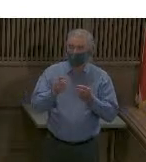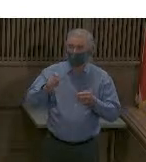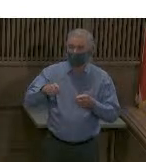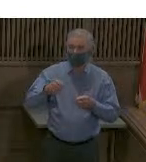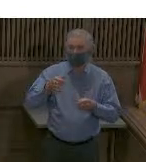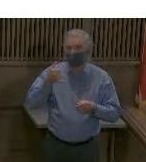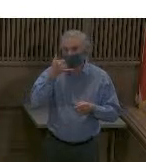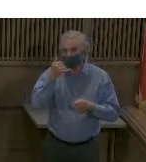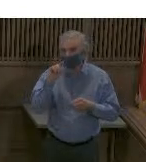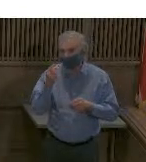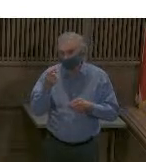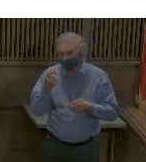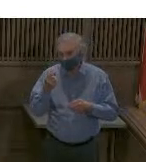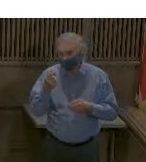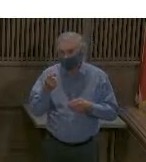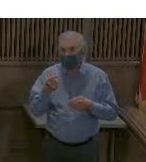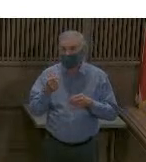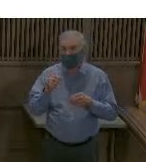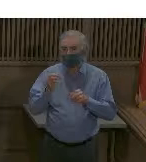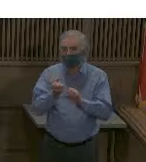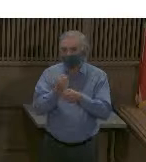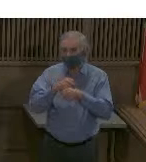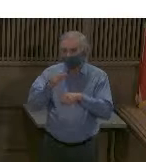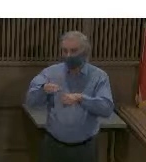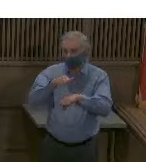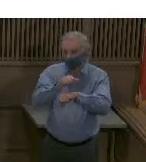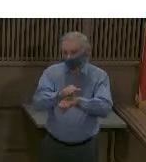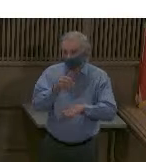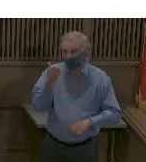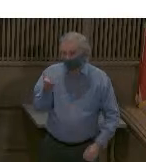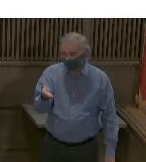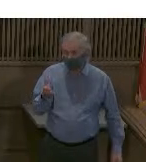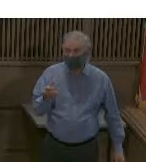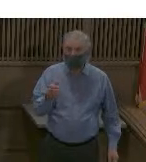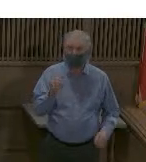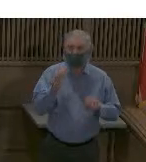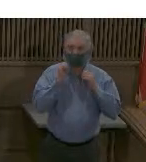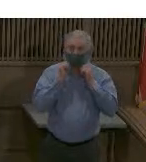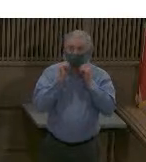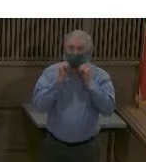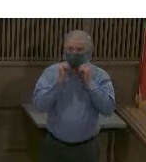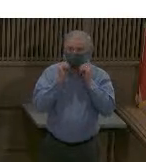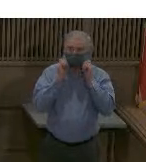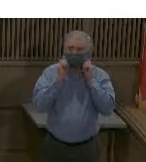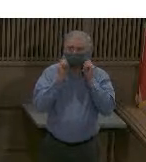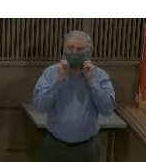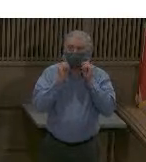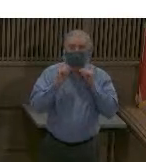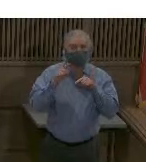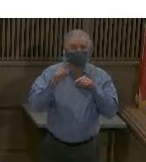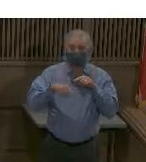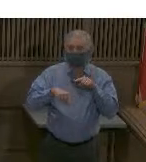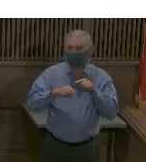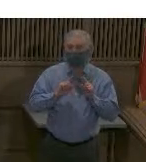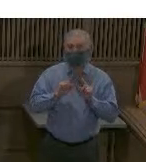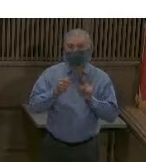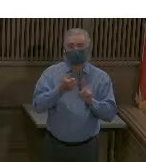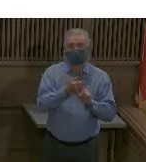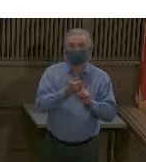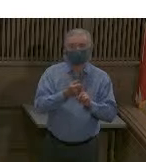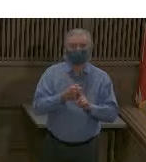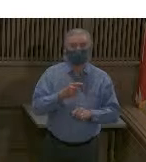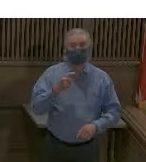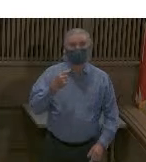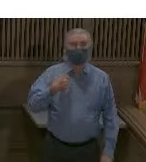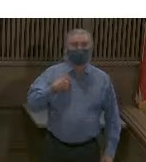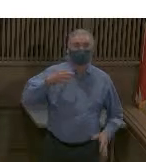telephone call to your local health department. We're doing this by appointment only, so please don't just show up with the expectation